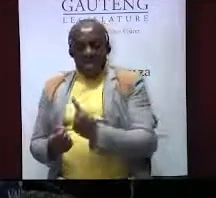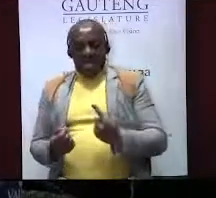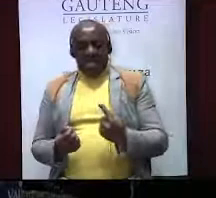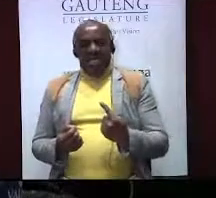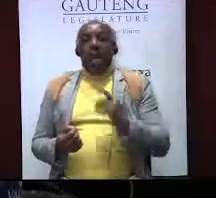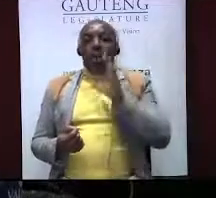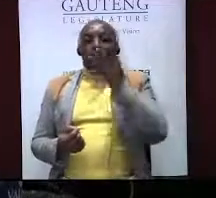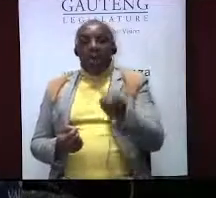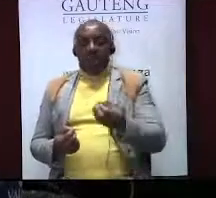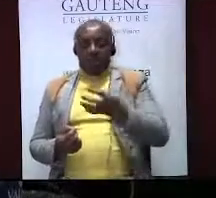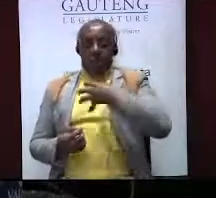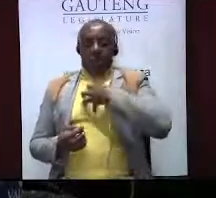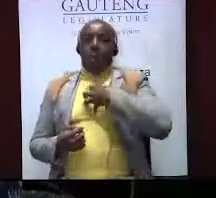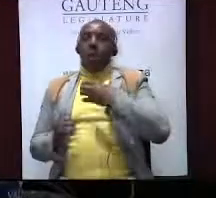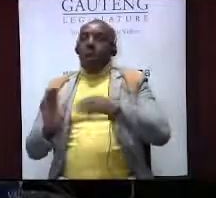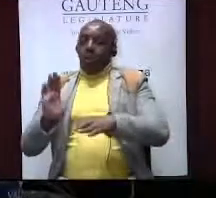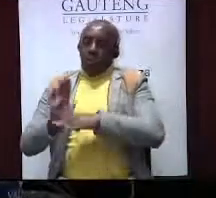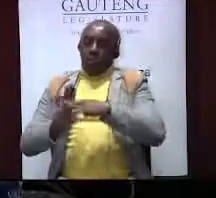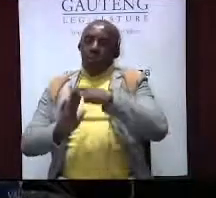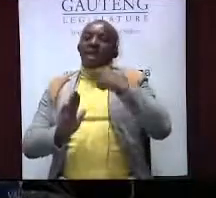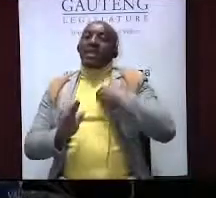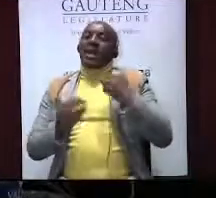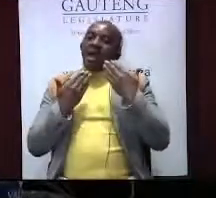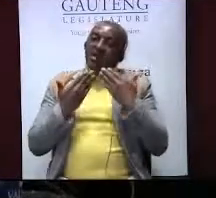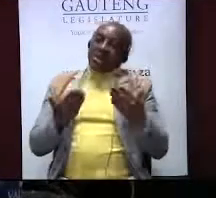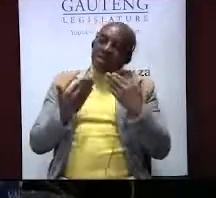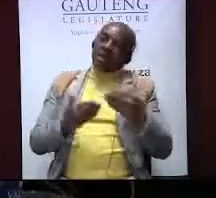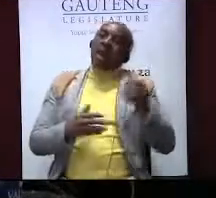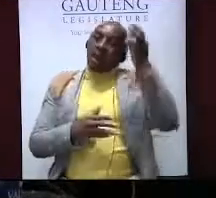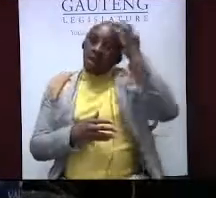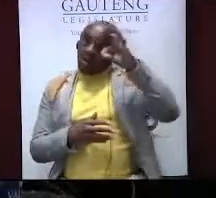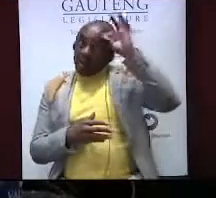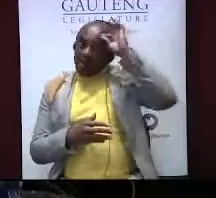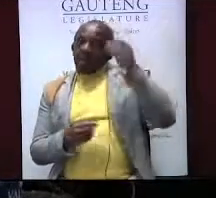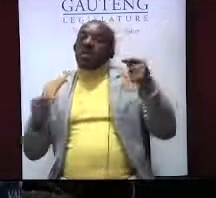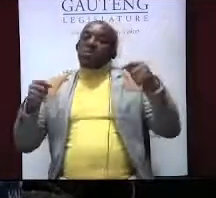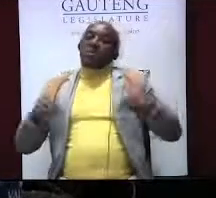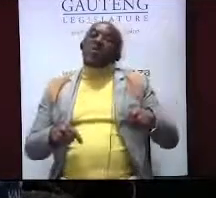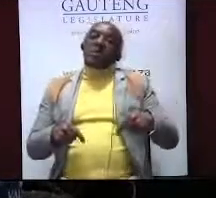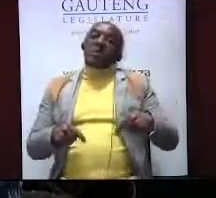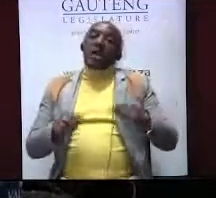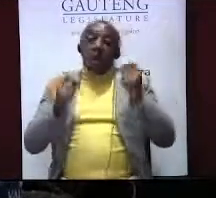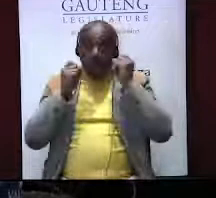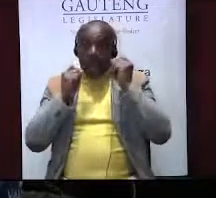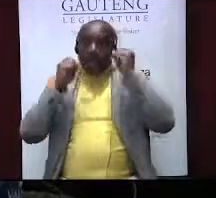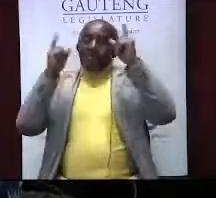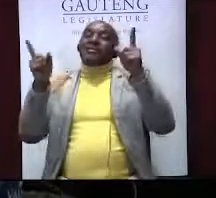own programs. I'm very thankful when government today is